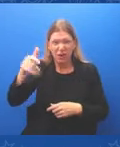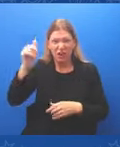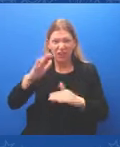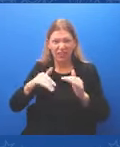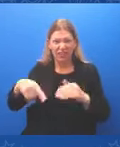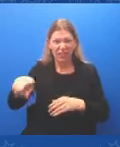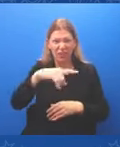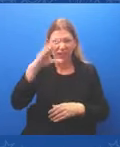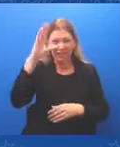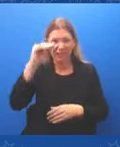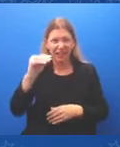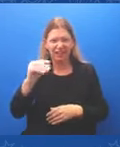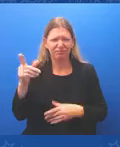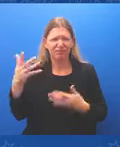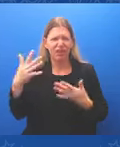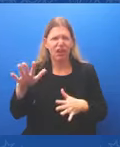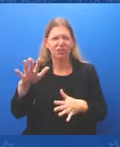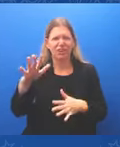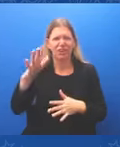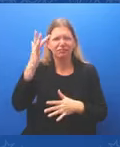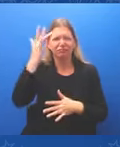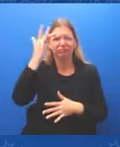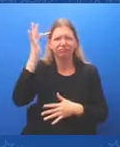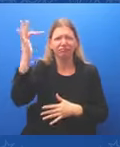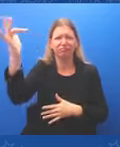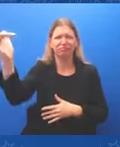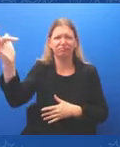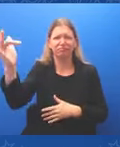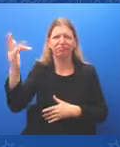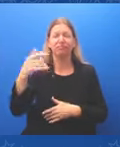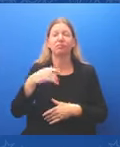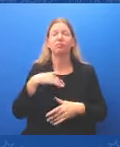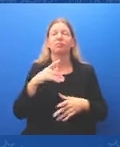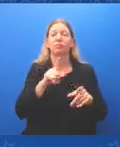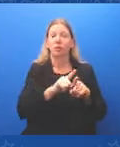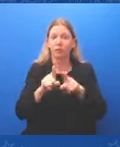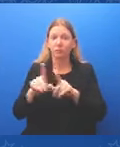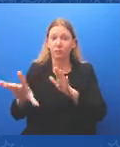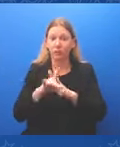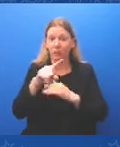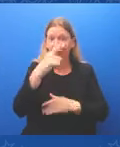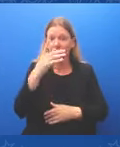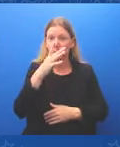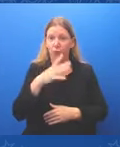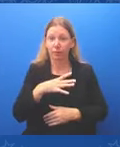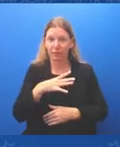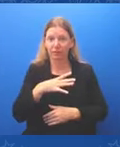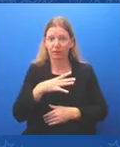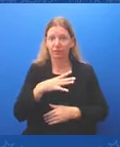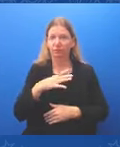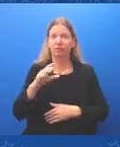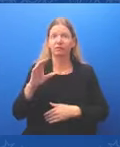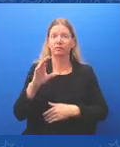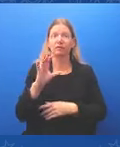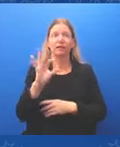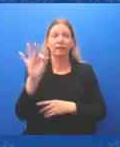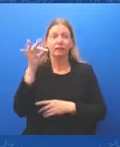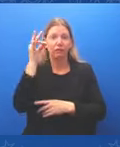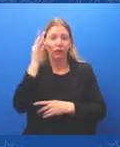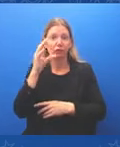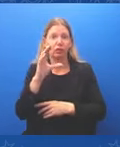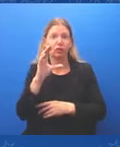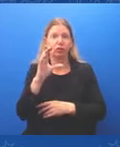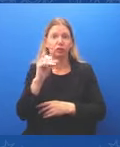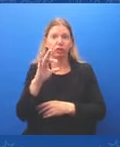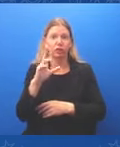we appointed more black women to the federal courts, circuit courts, than any other president. Matter of fact, than every other president